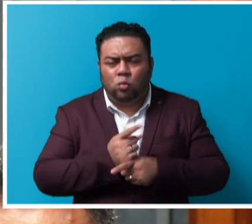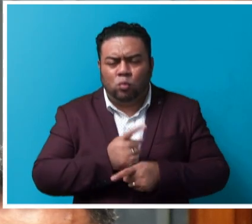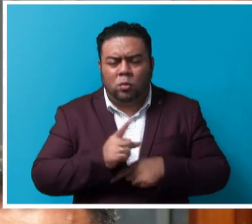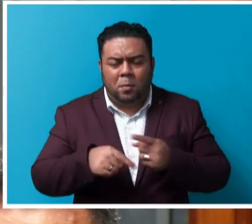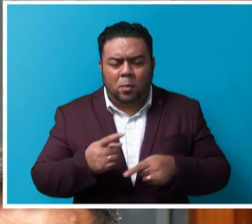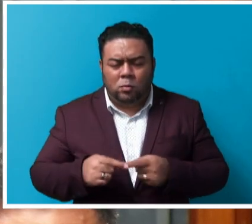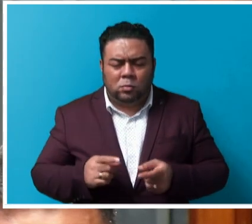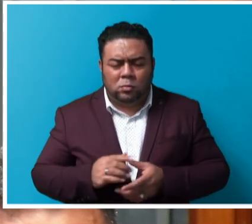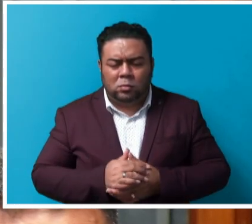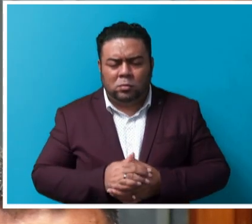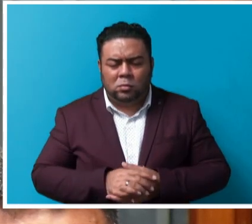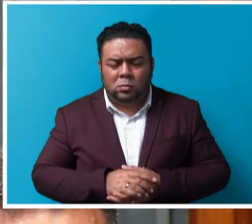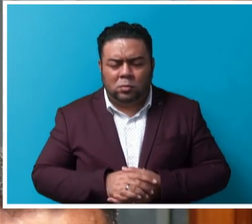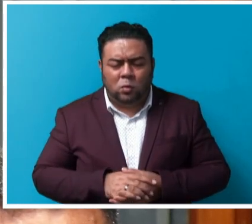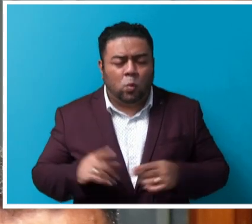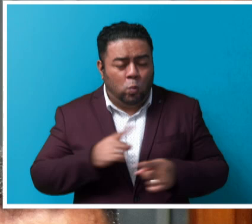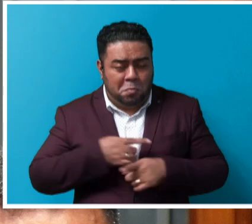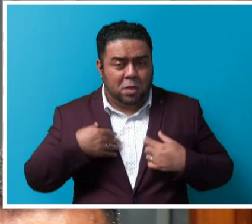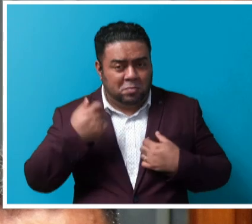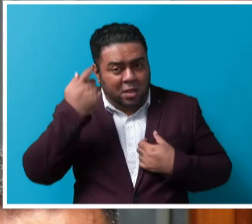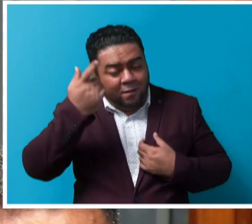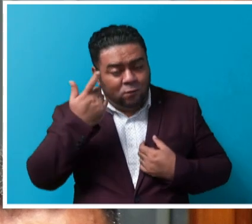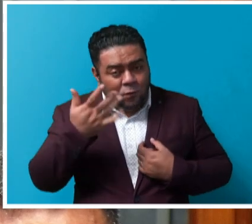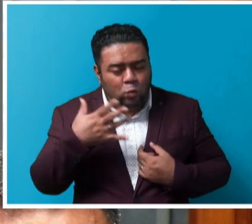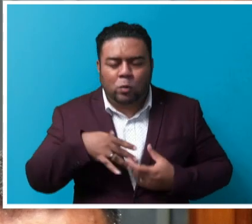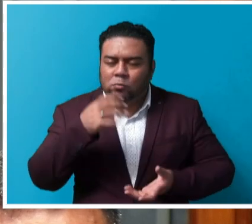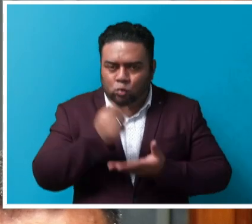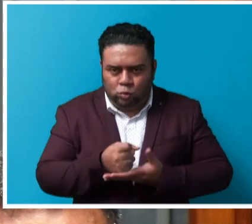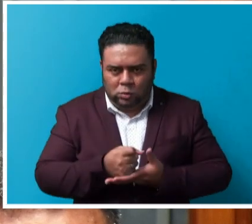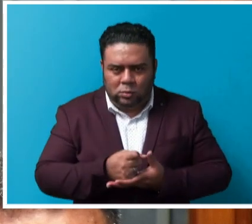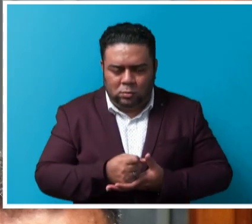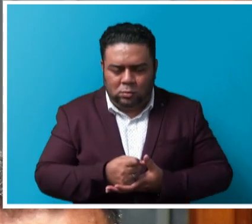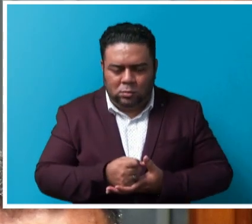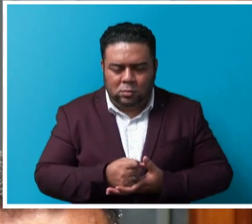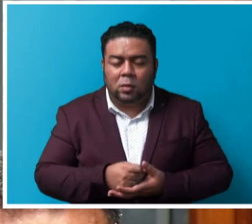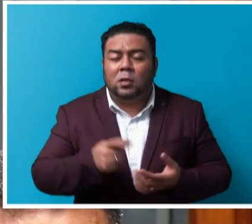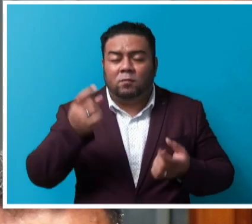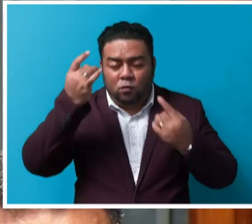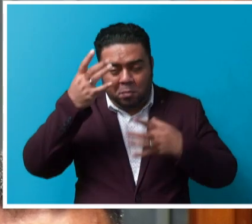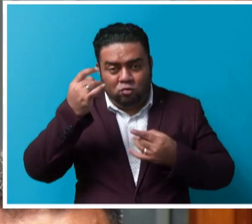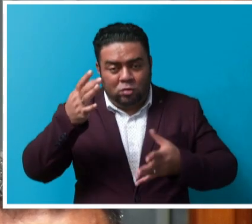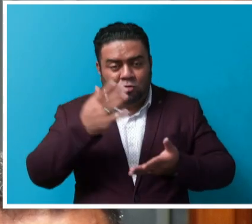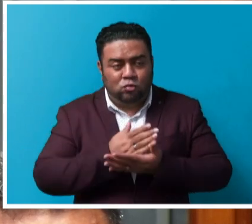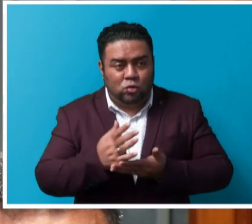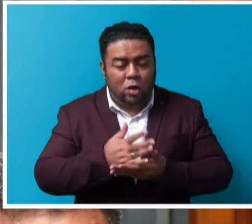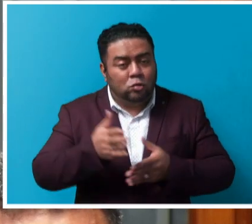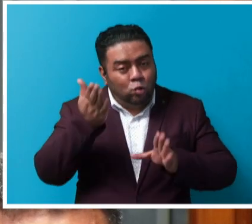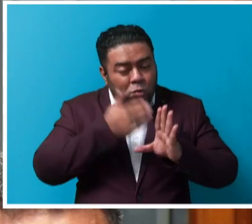that we must be cautious and ensure that information shared on social